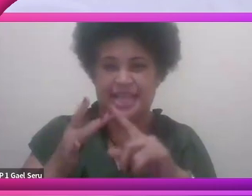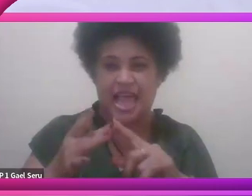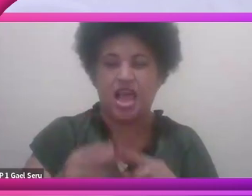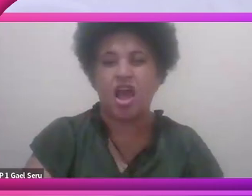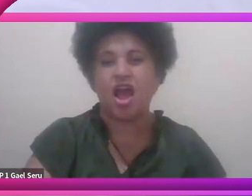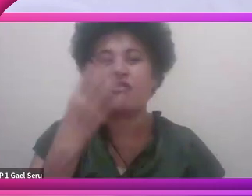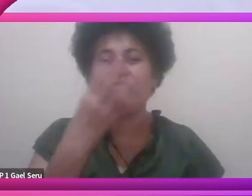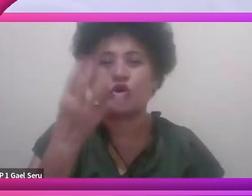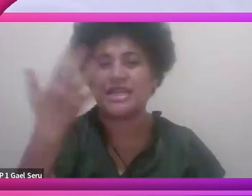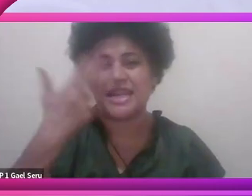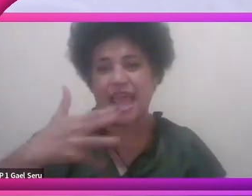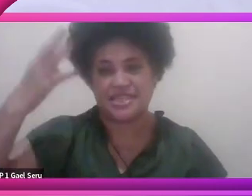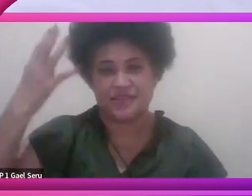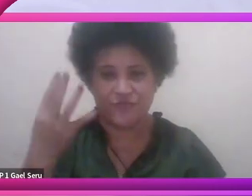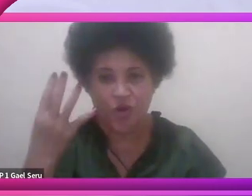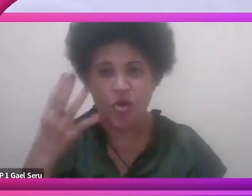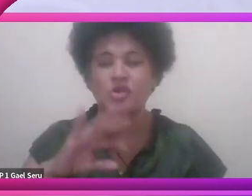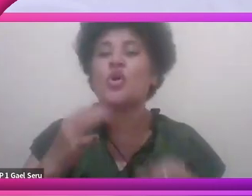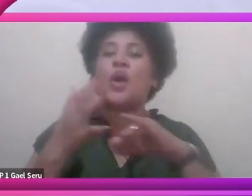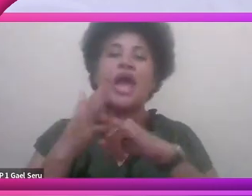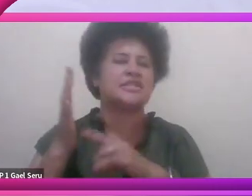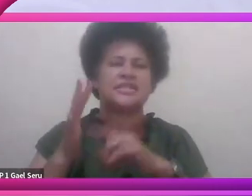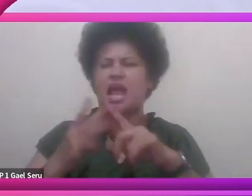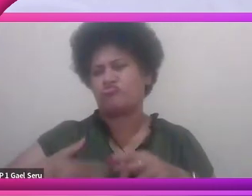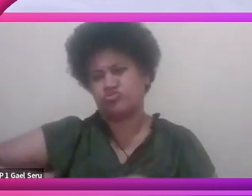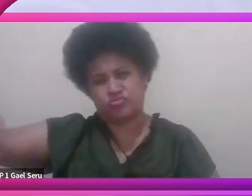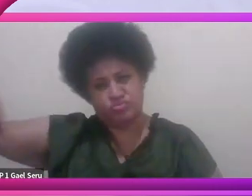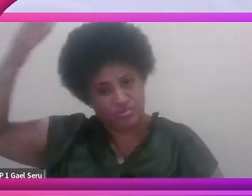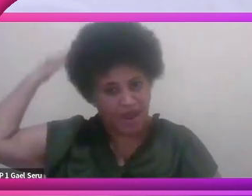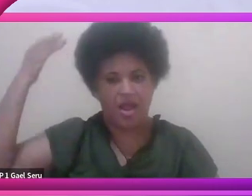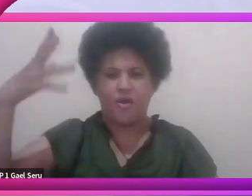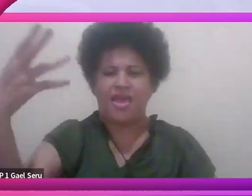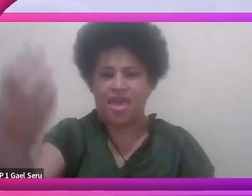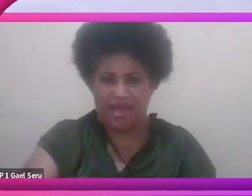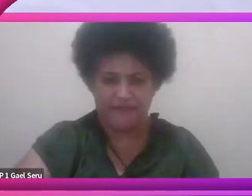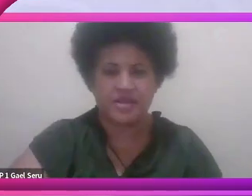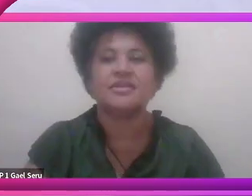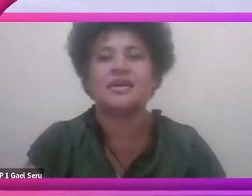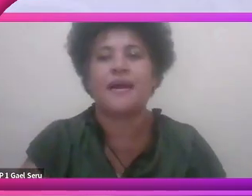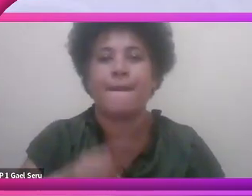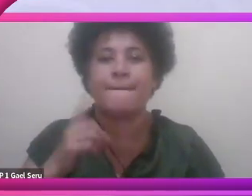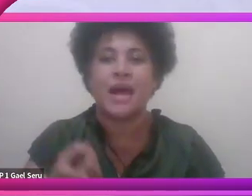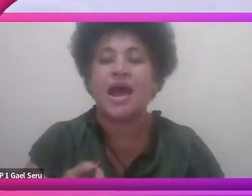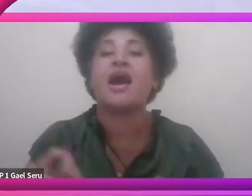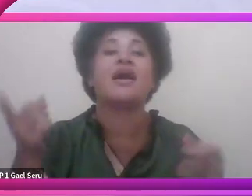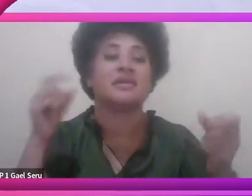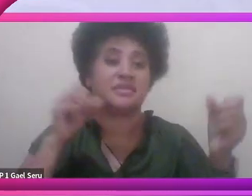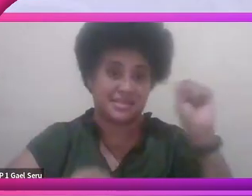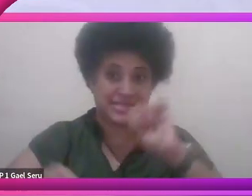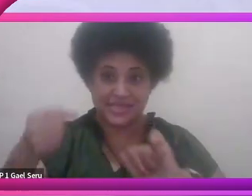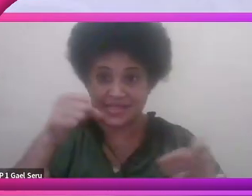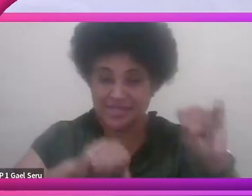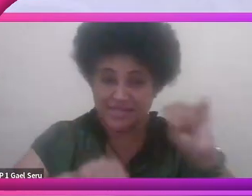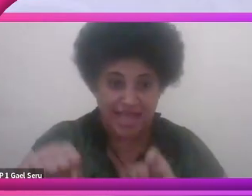1494. So the STI have been there for a long time. But maybe because of science is not